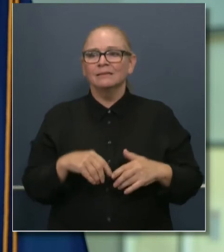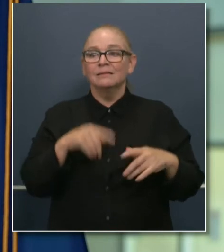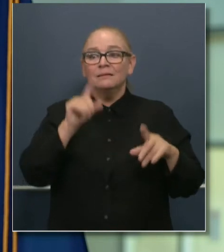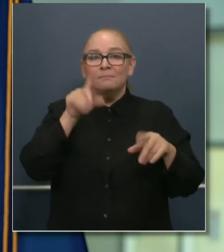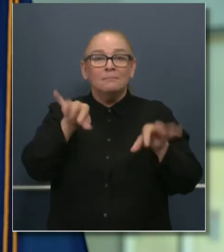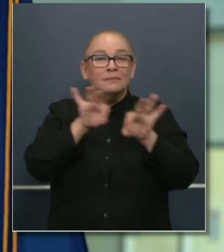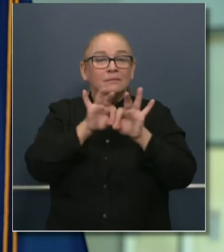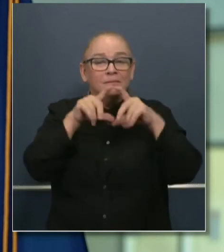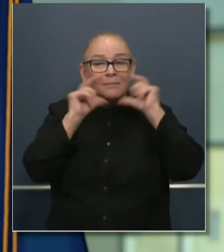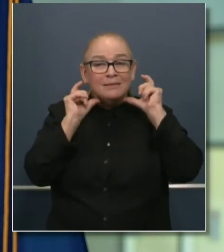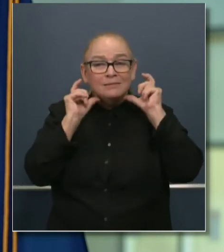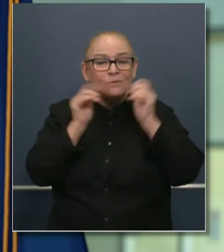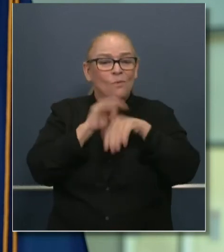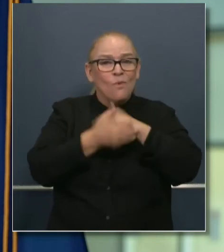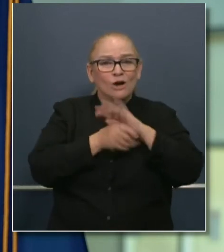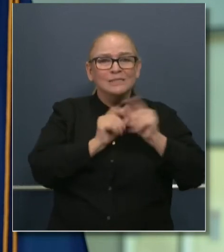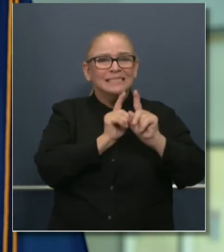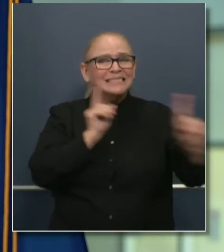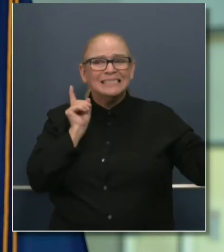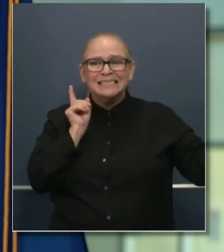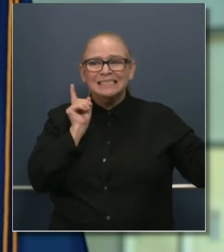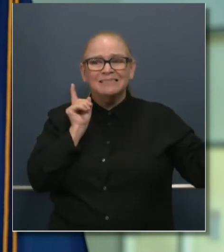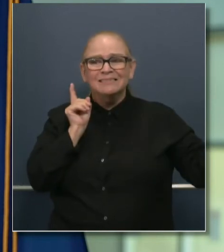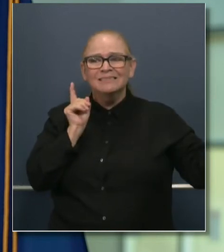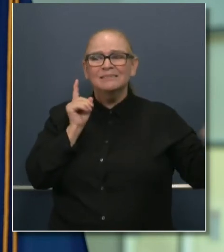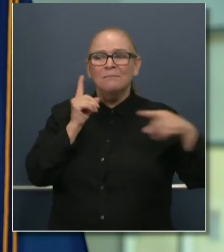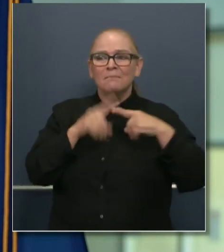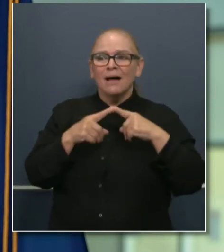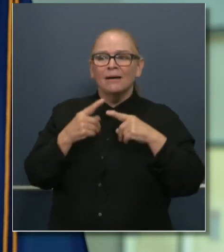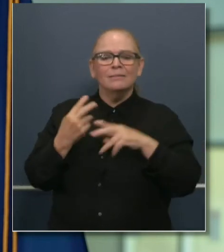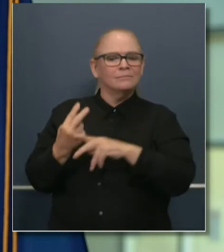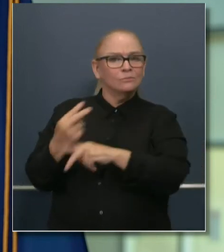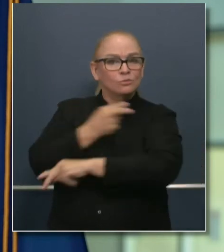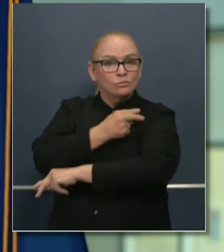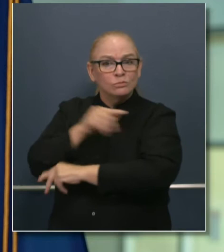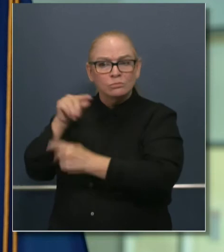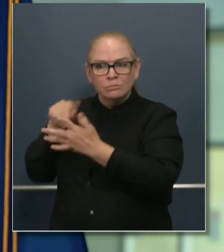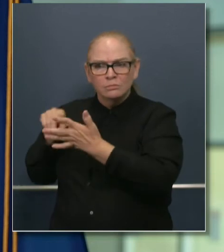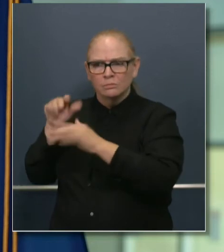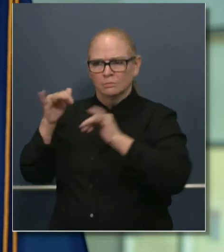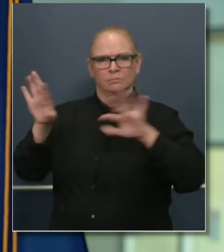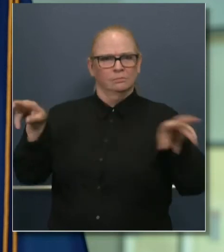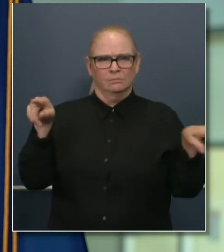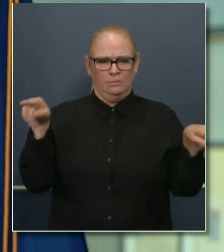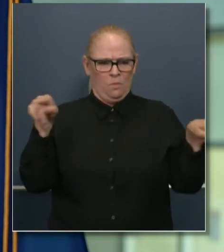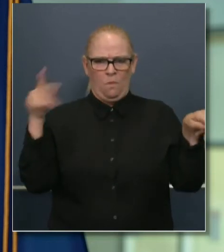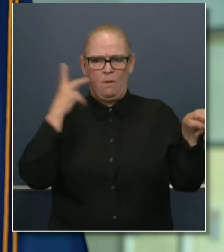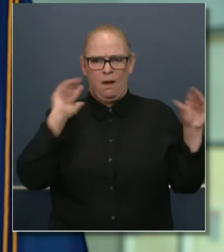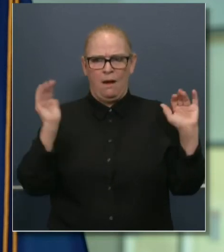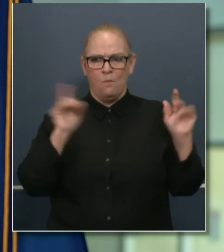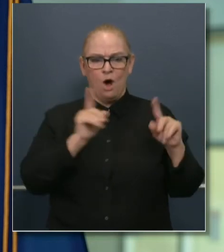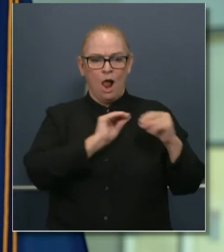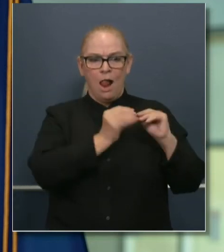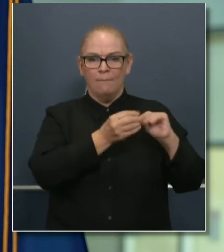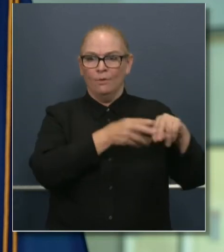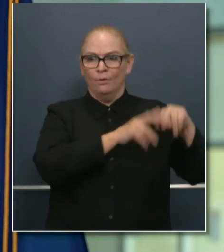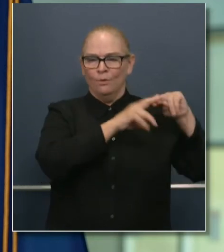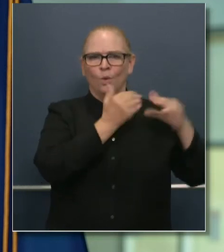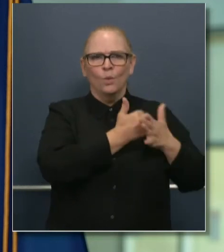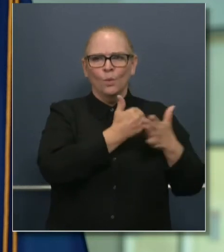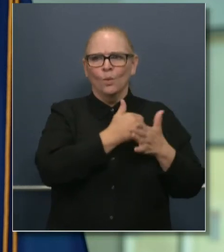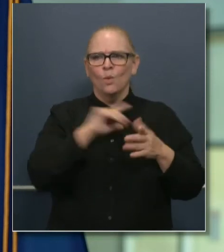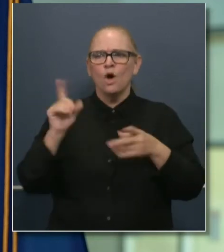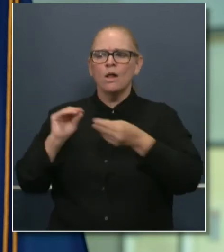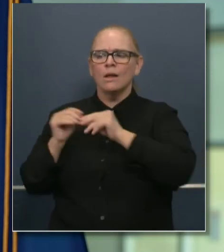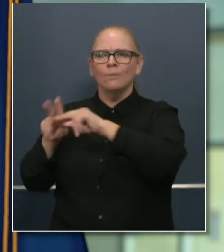that workforce so that we match them and we can begin to identify all new cases and support those so that they don't